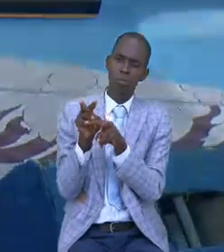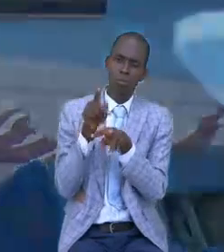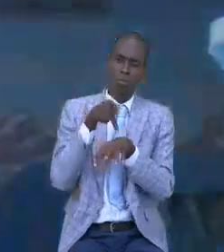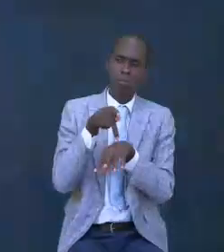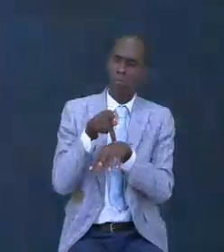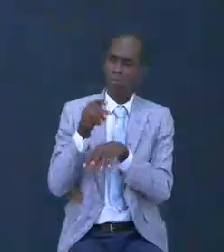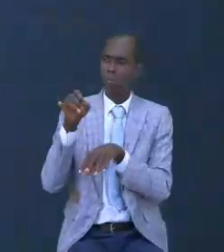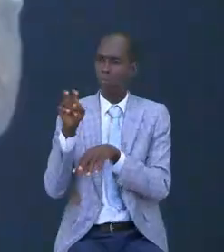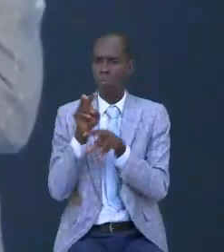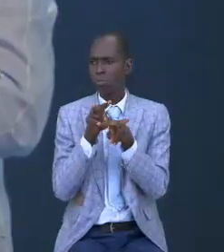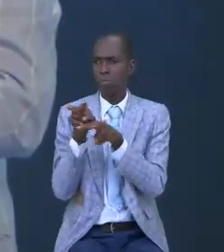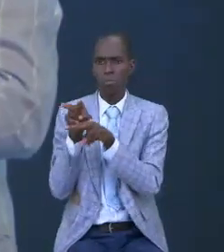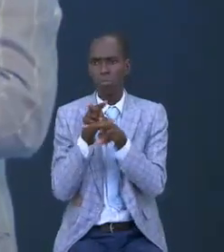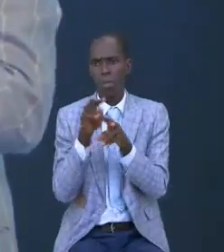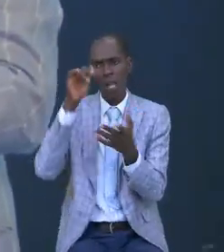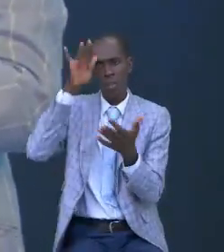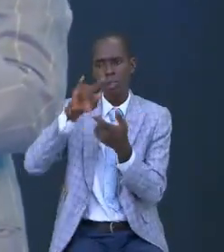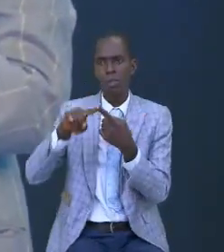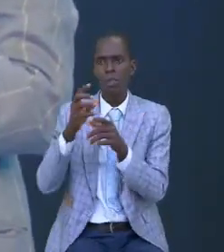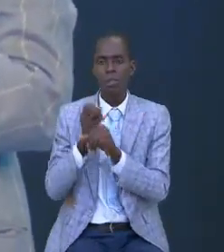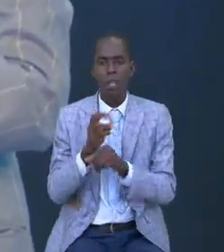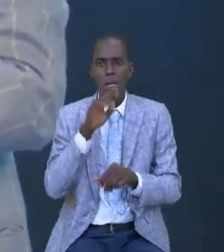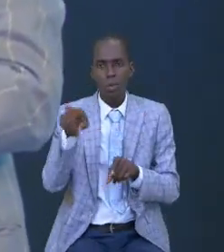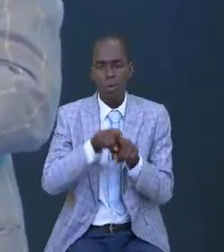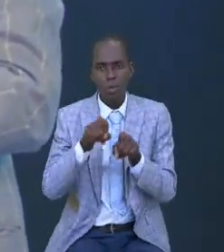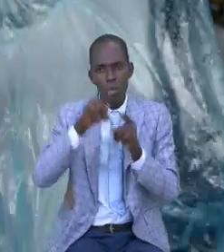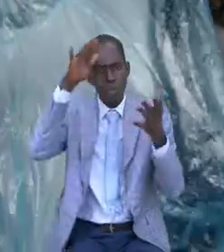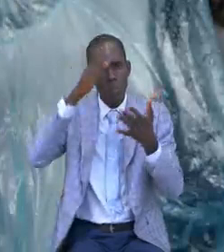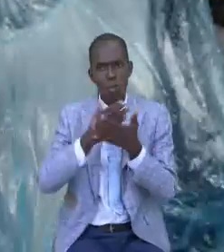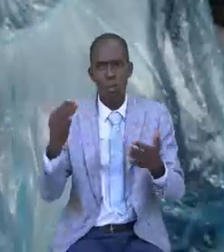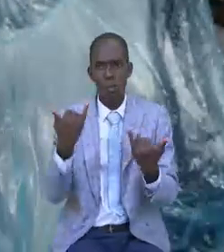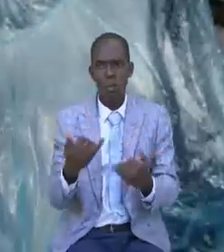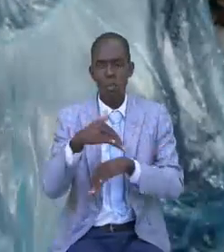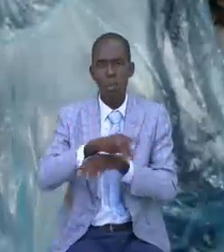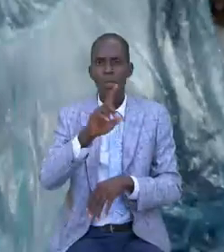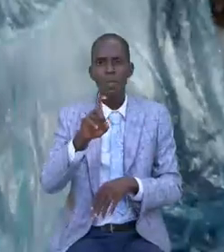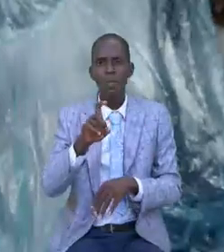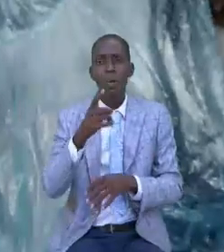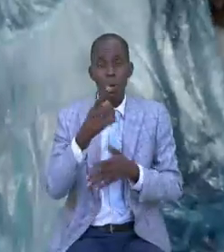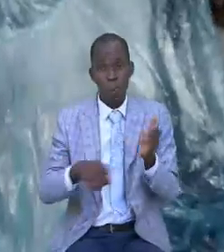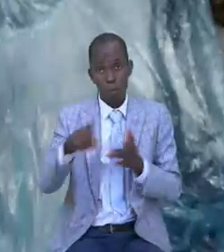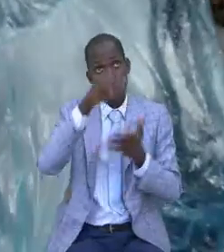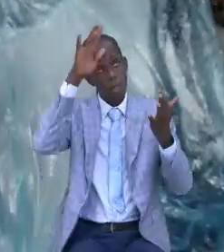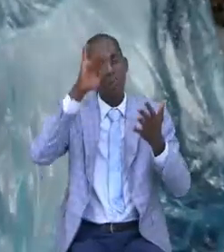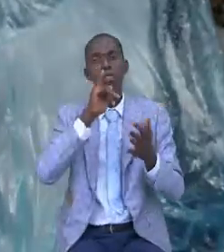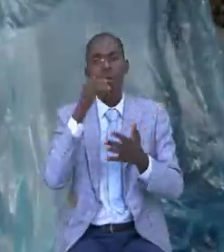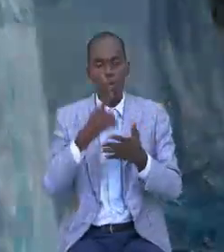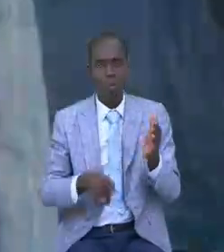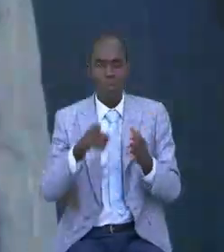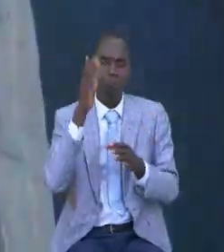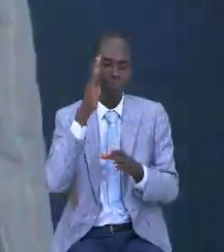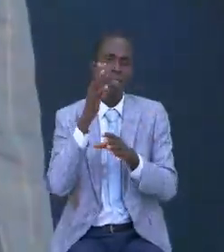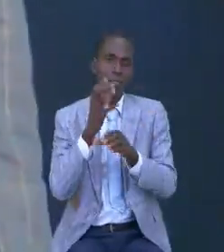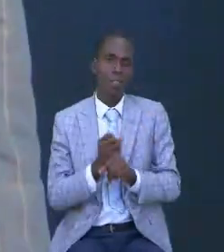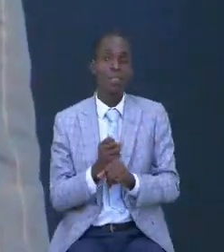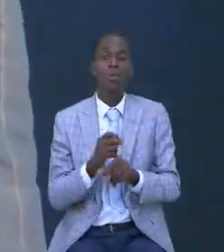on them, expecting. Anybody expectant here tonight? What you expect is what you'll get. In fact, you